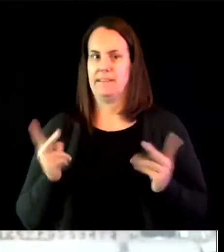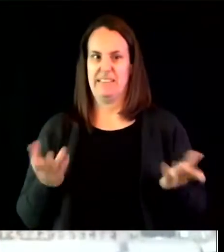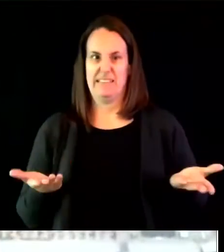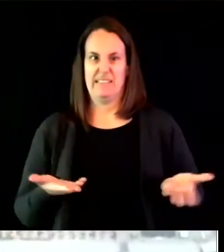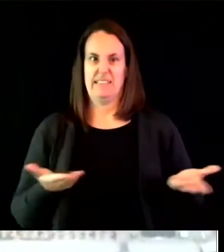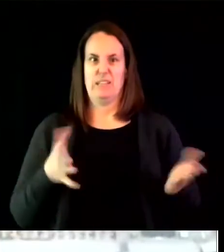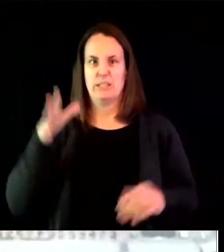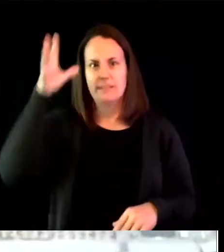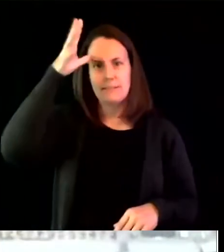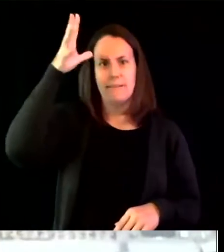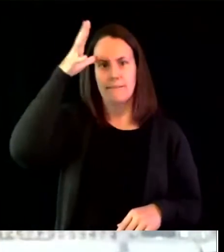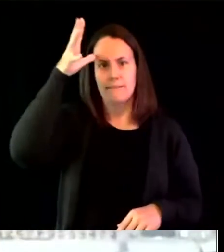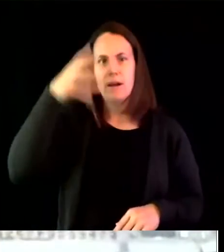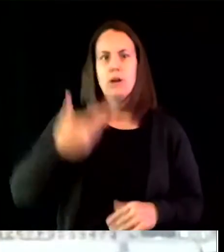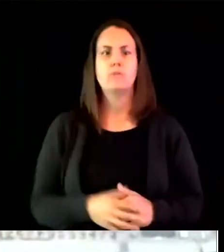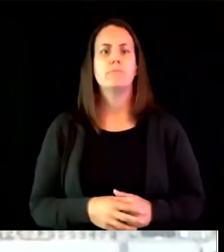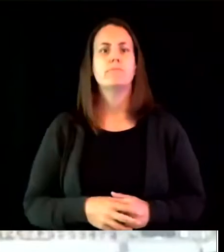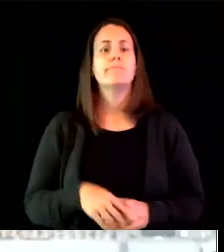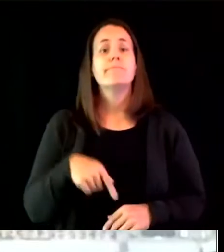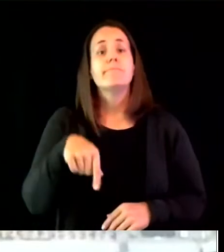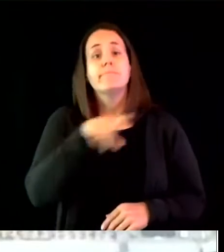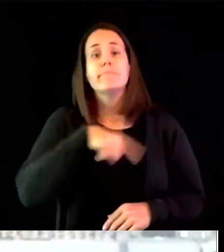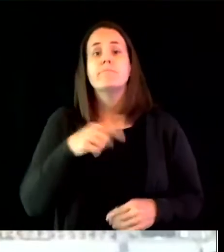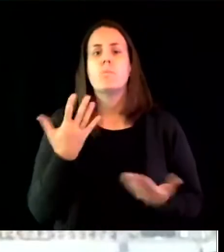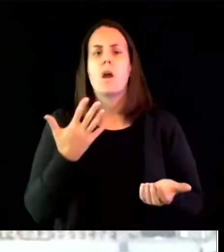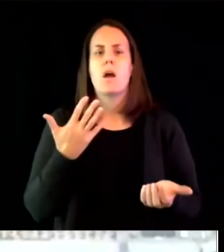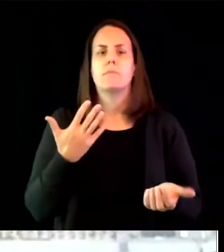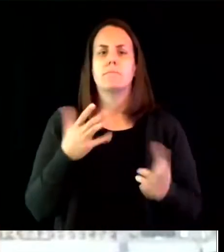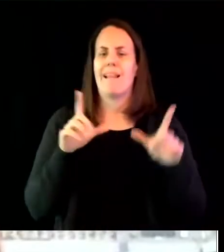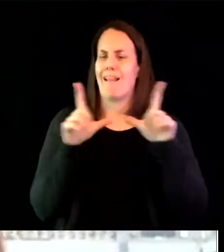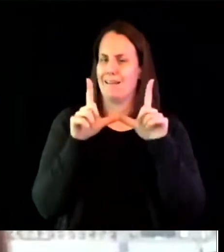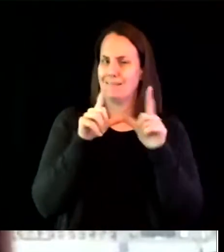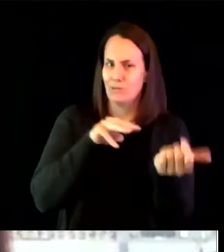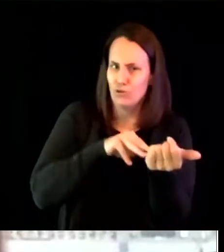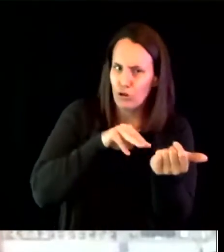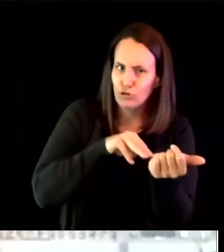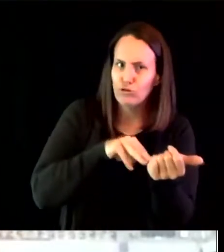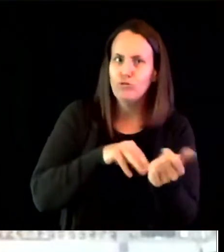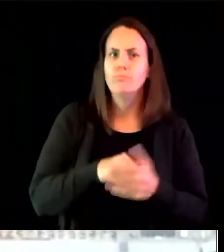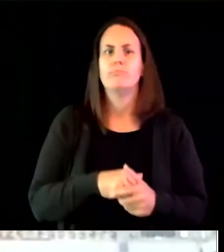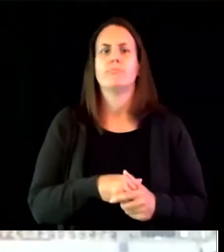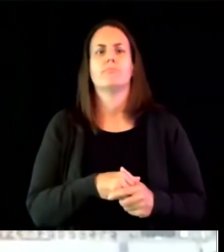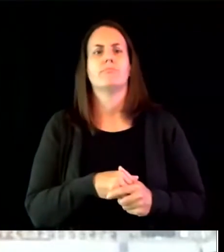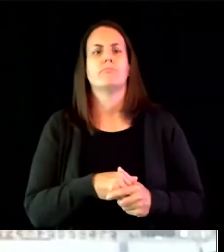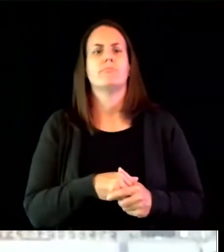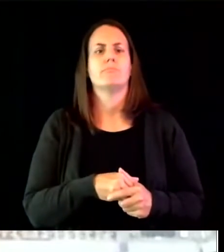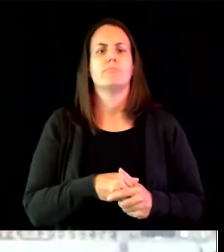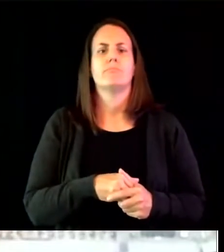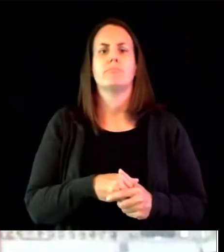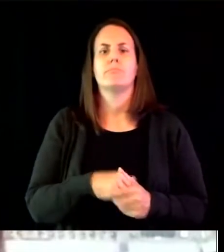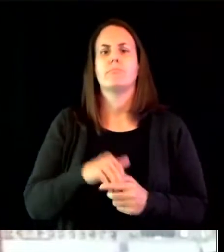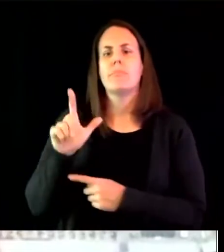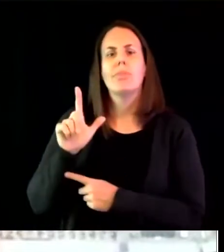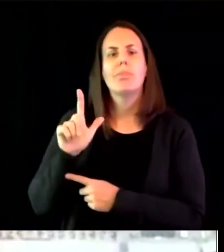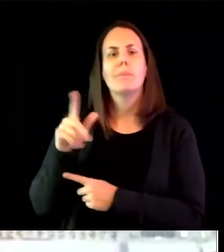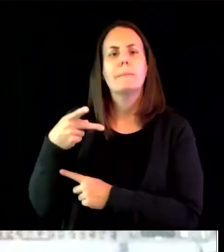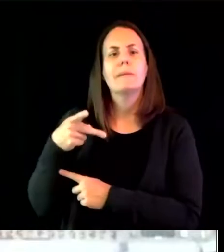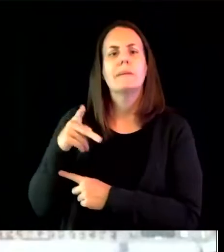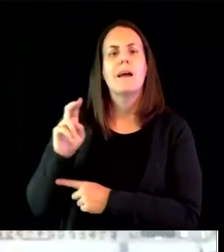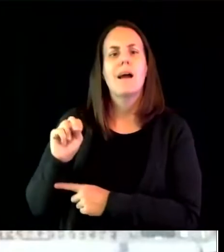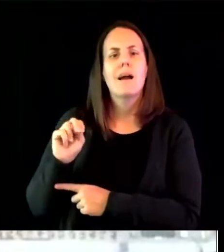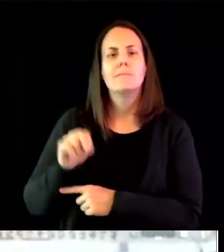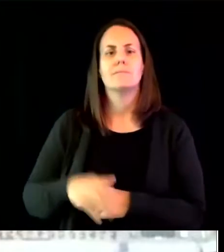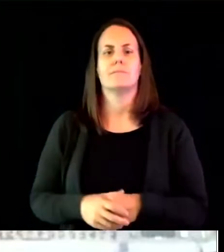physicians, licensed physicians, licensed registered nurses, medical assistants, respiratory therapists,